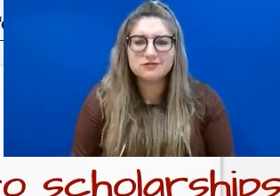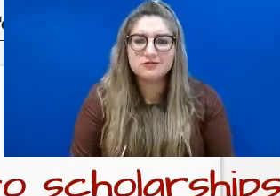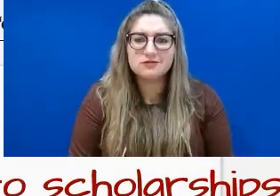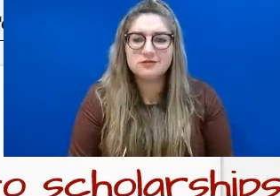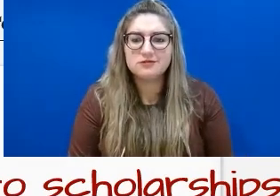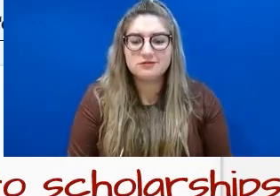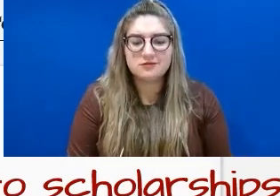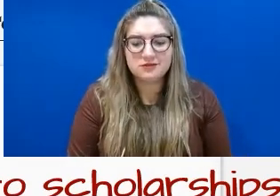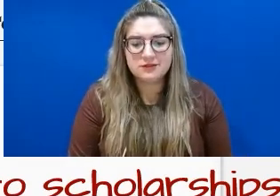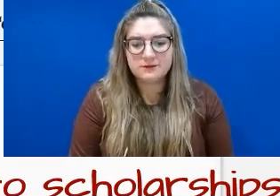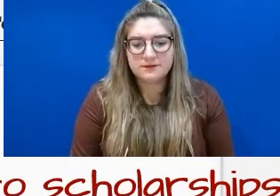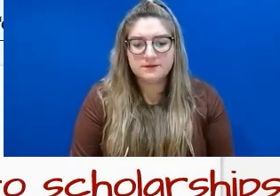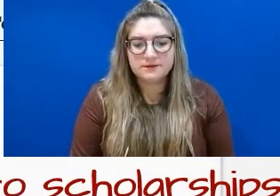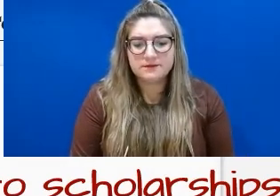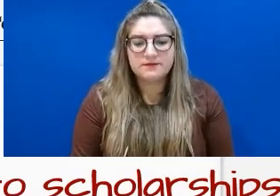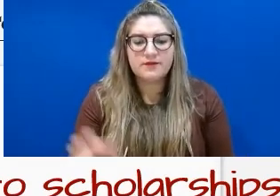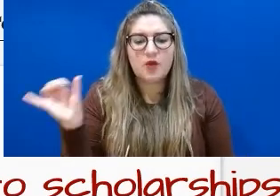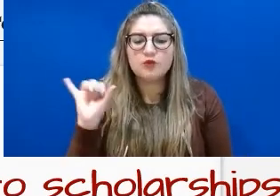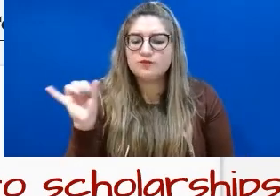Okay. The lack of opportunity.